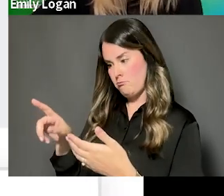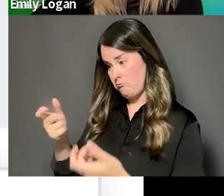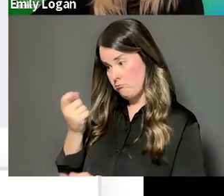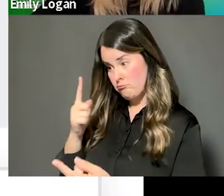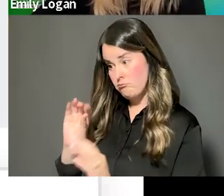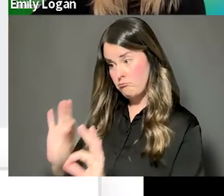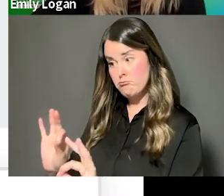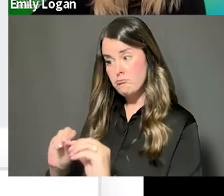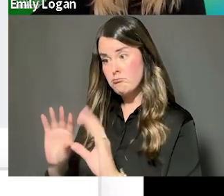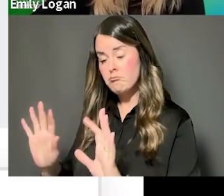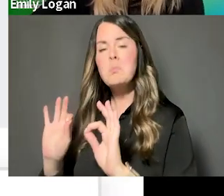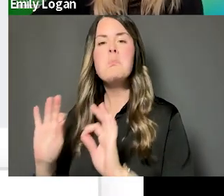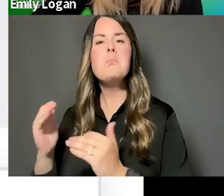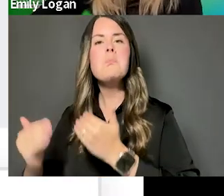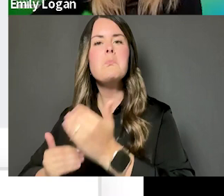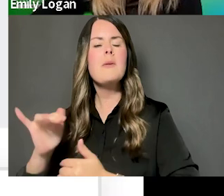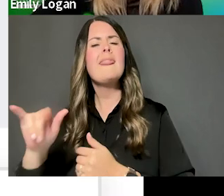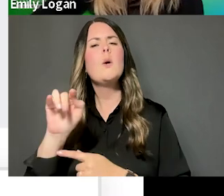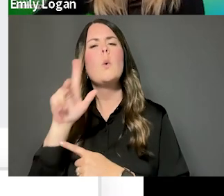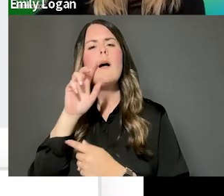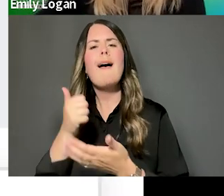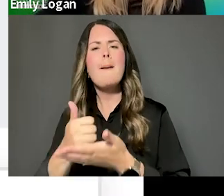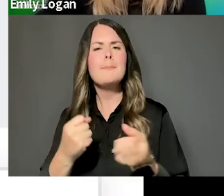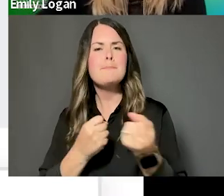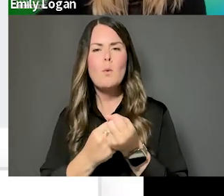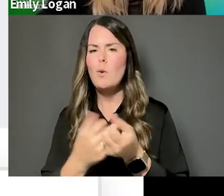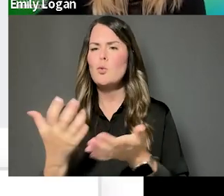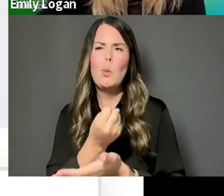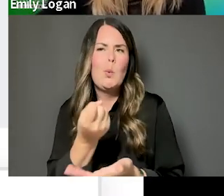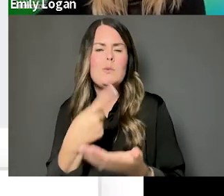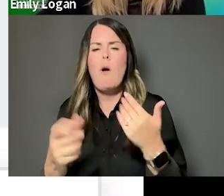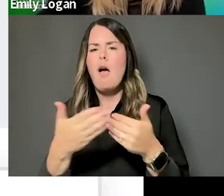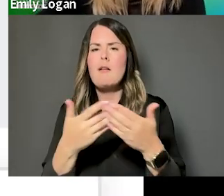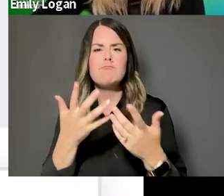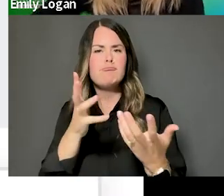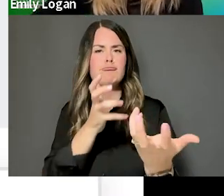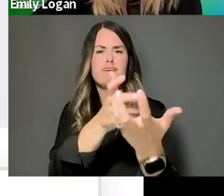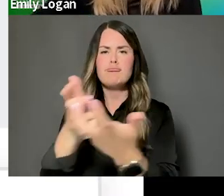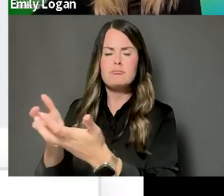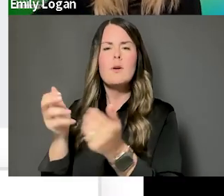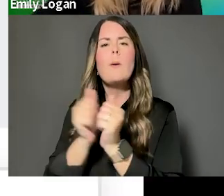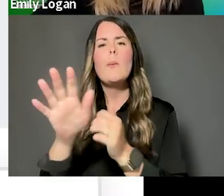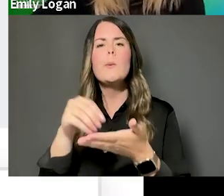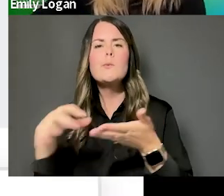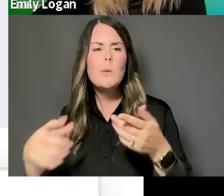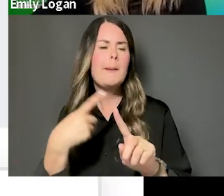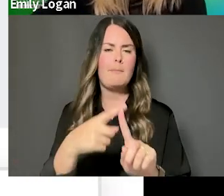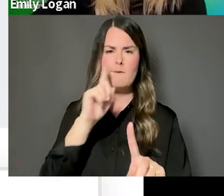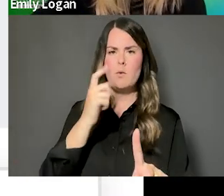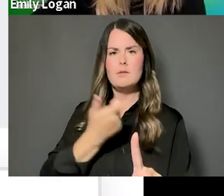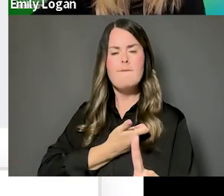that understanding. These are tools to support you, so use them in whatever way fits best for you and for